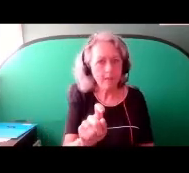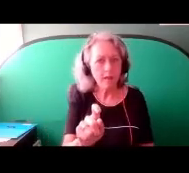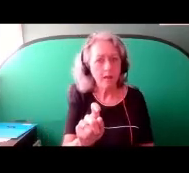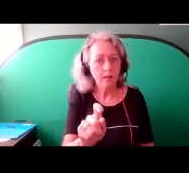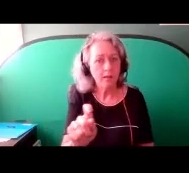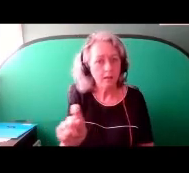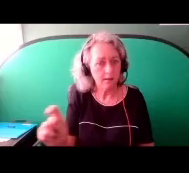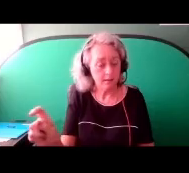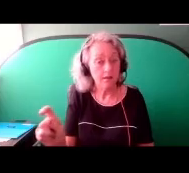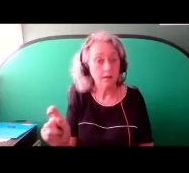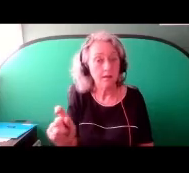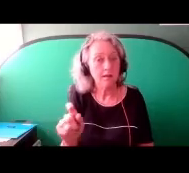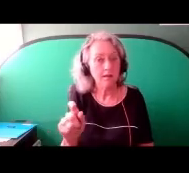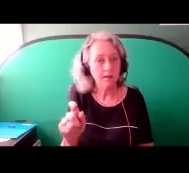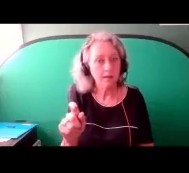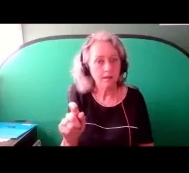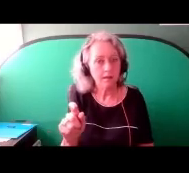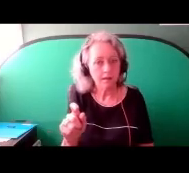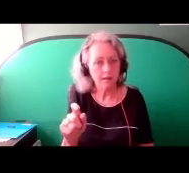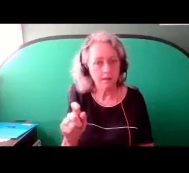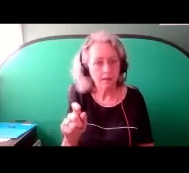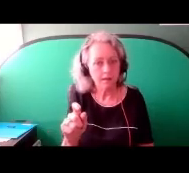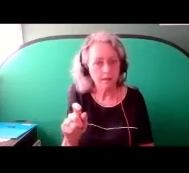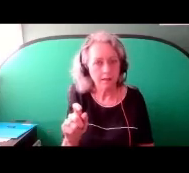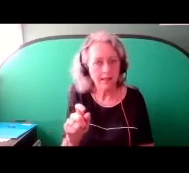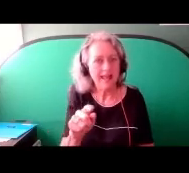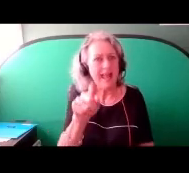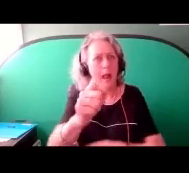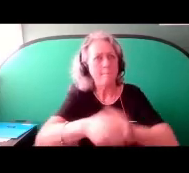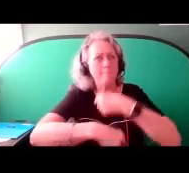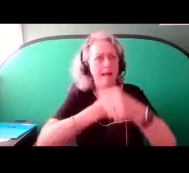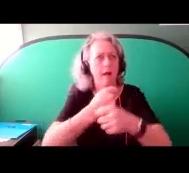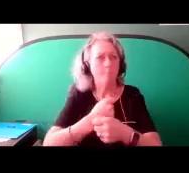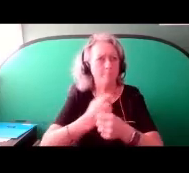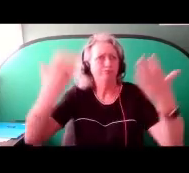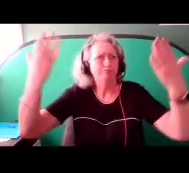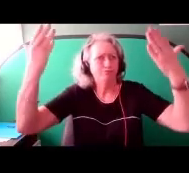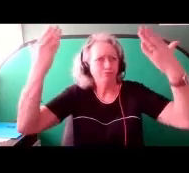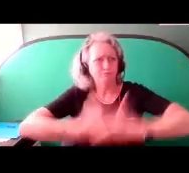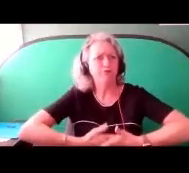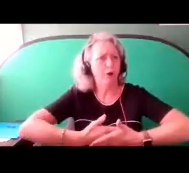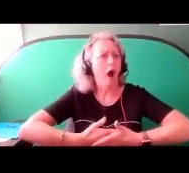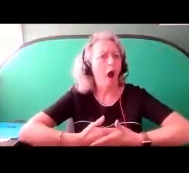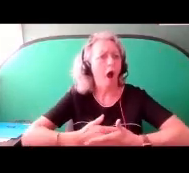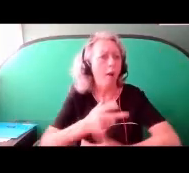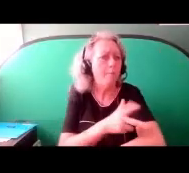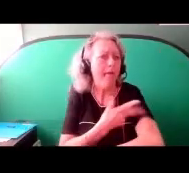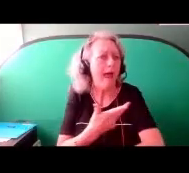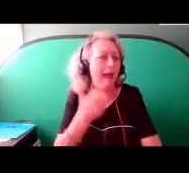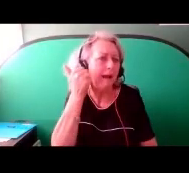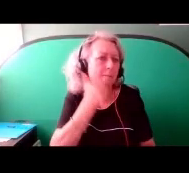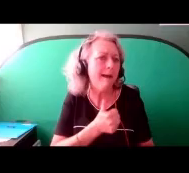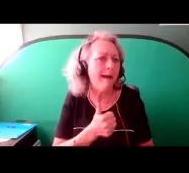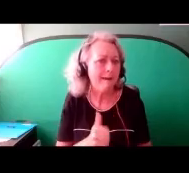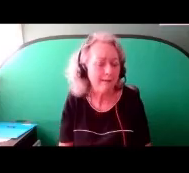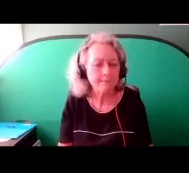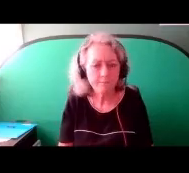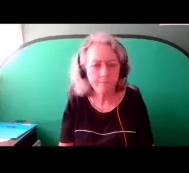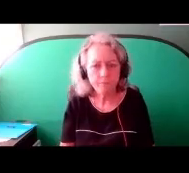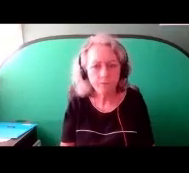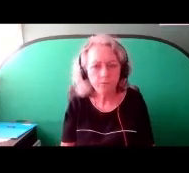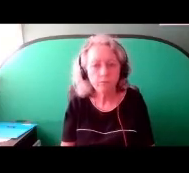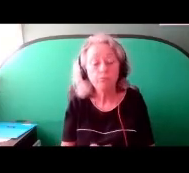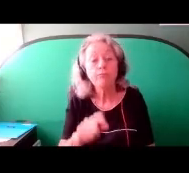up, and it goes to a very, very dark black. And then I'm going to